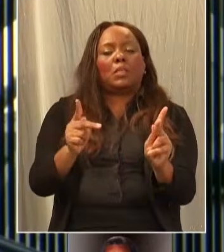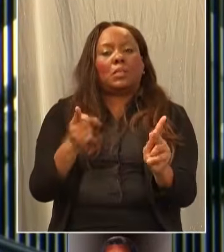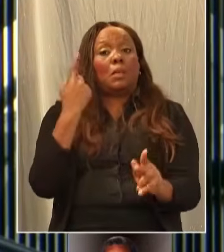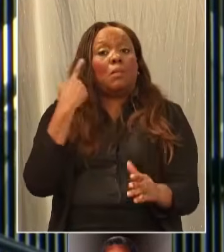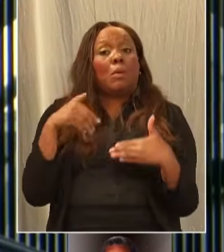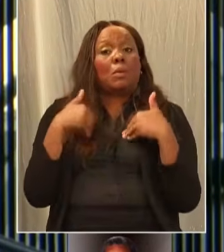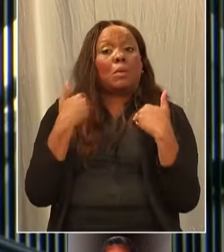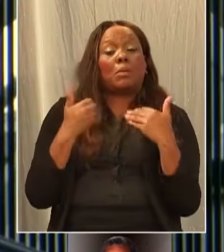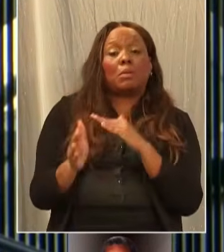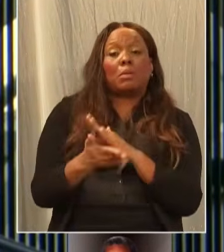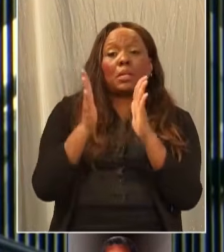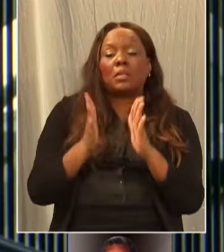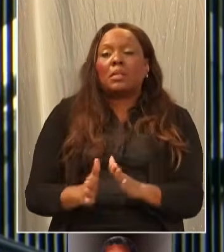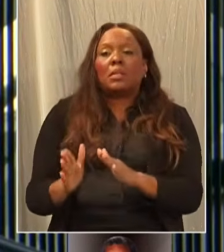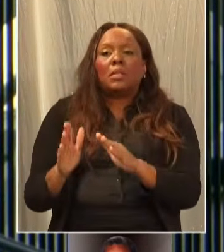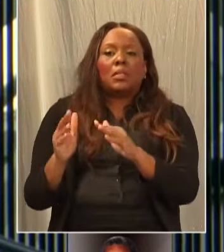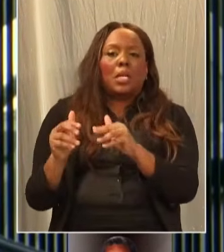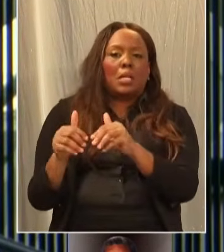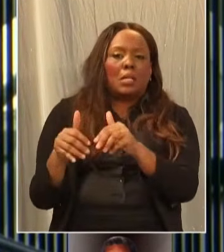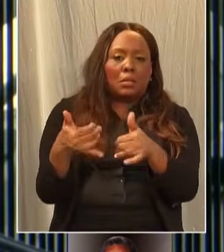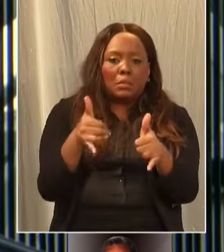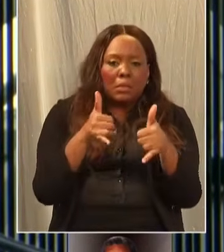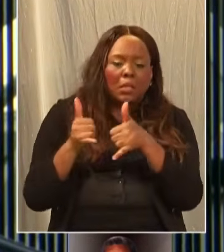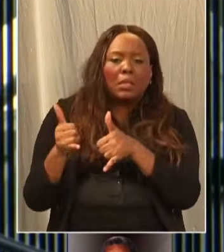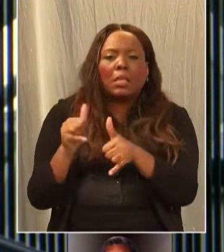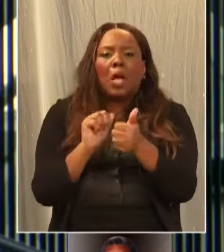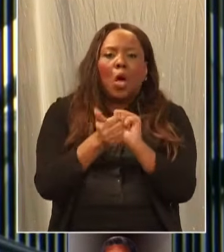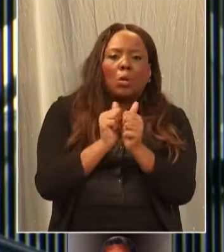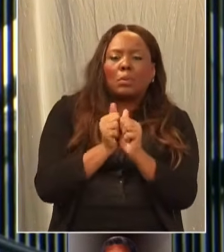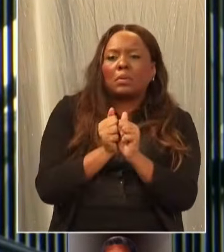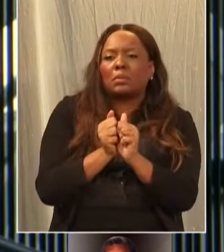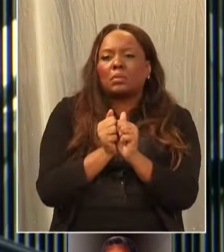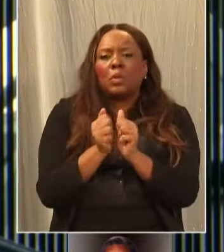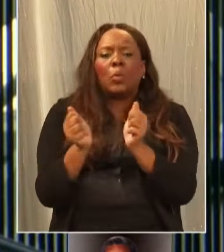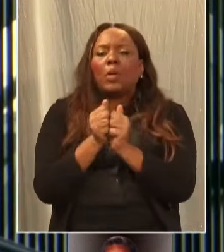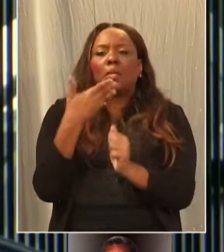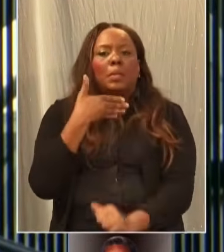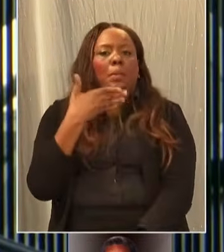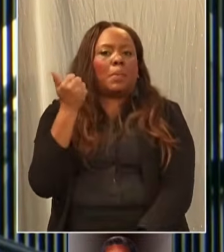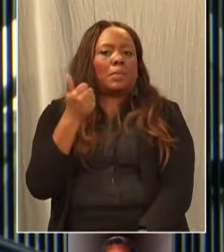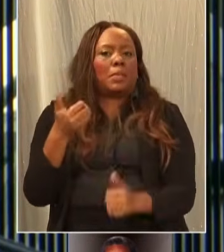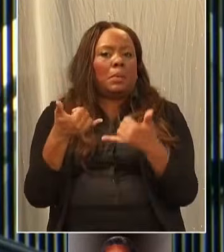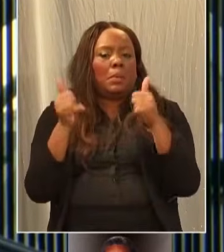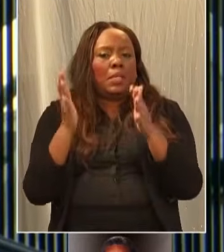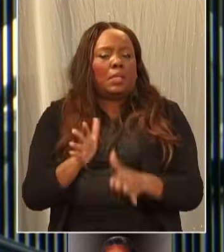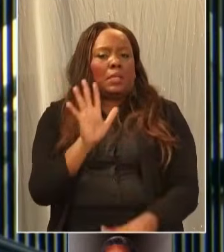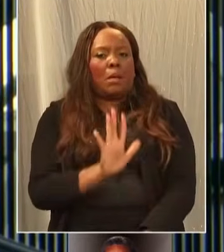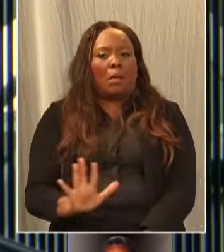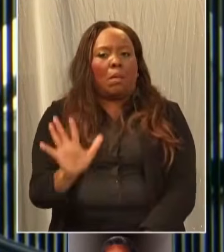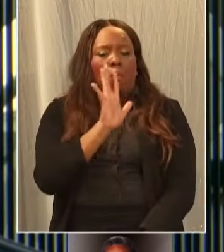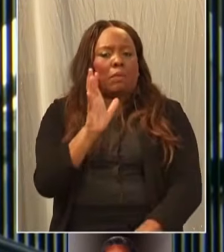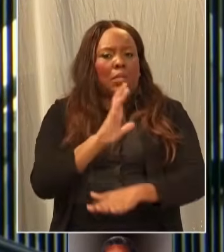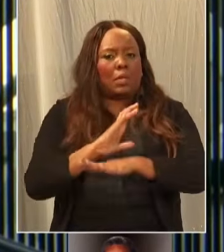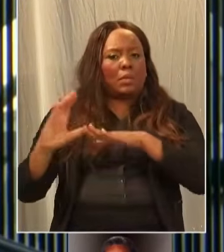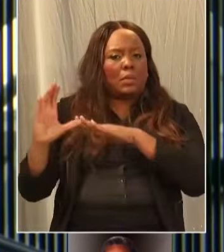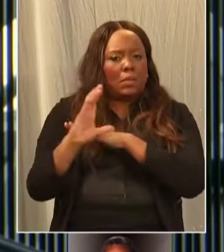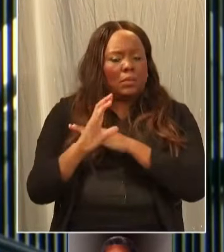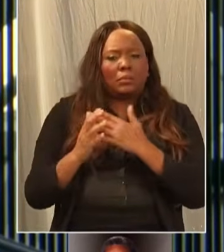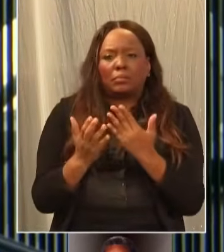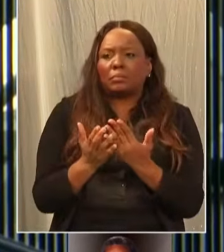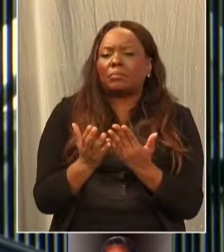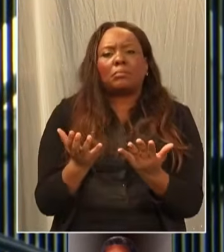to compete regularly against the very best players in the region. There is no